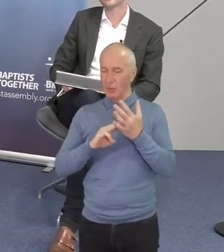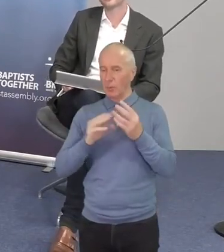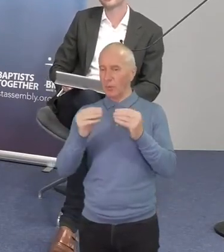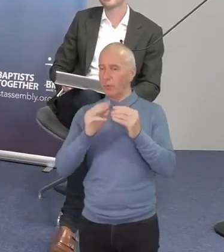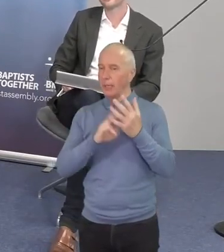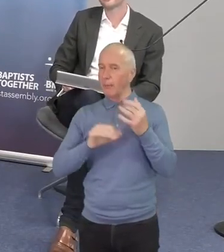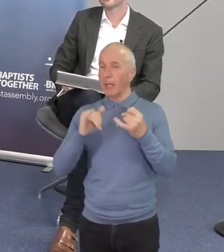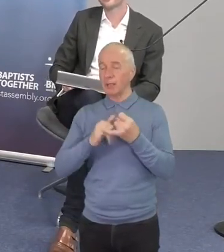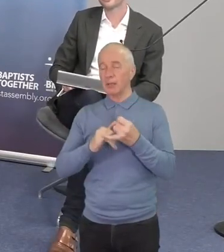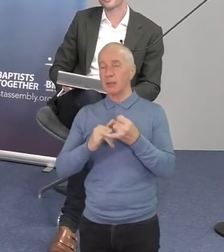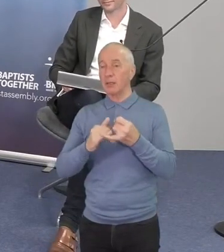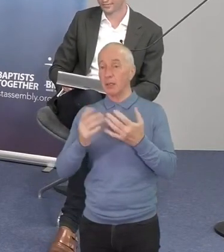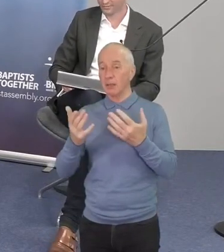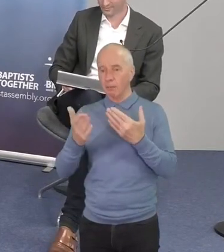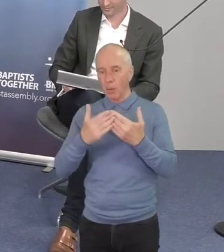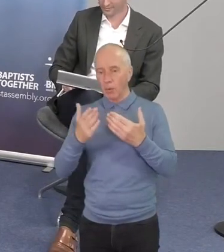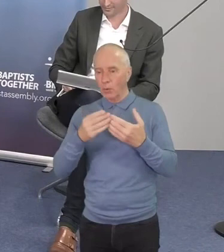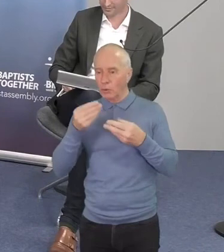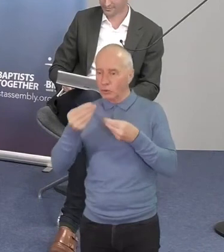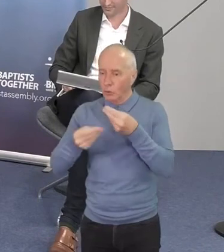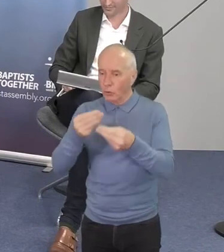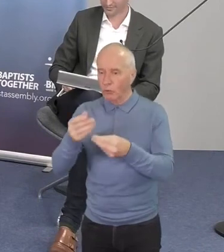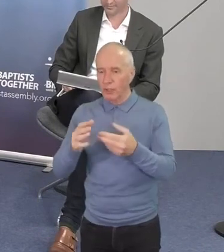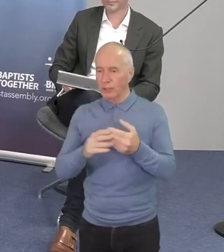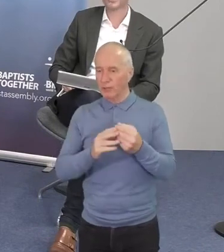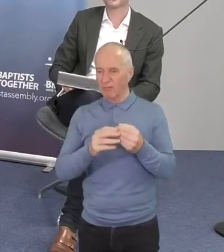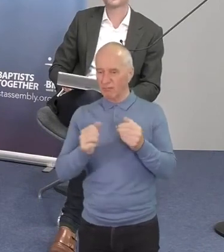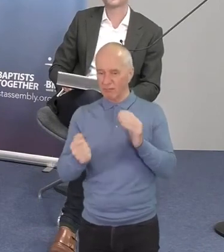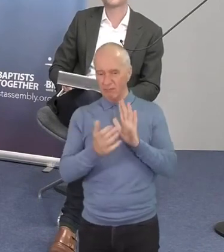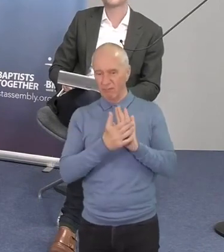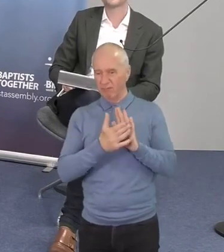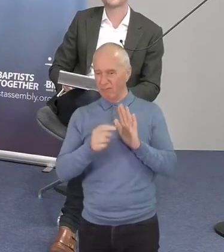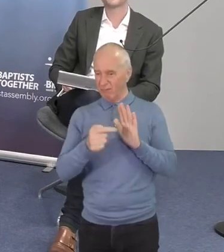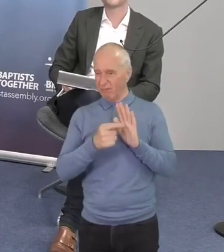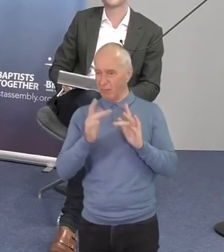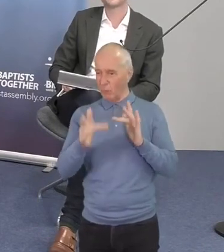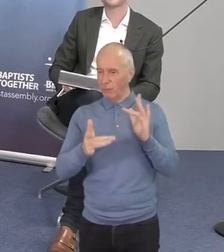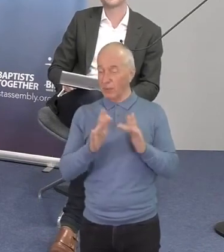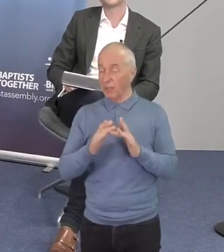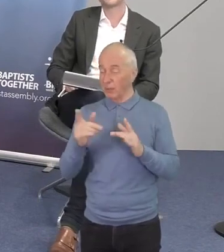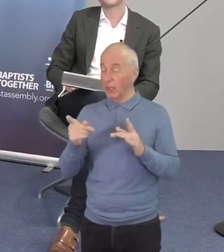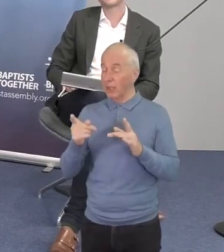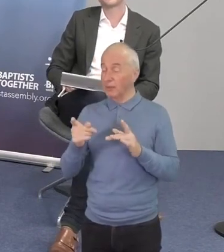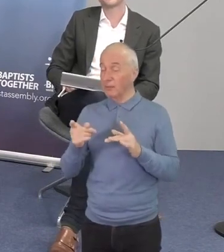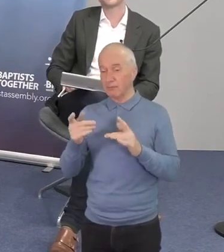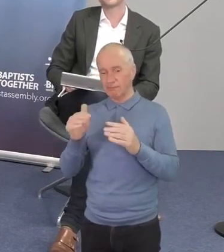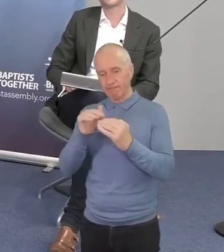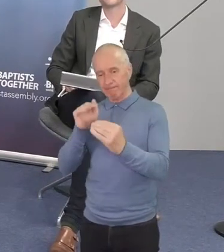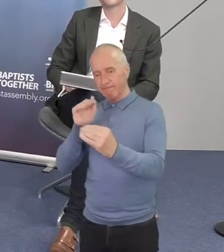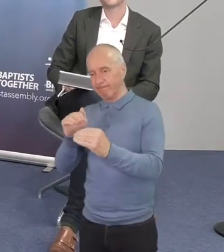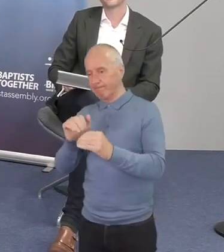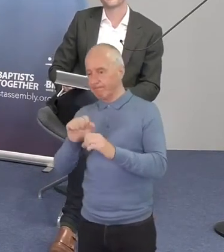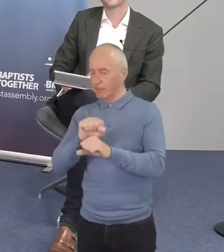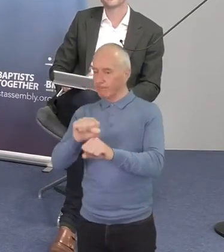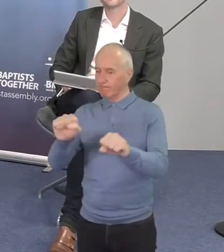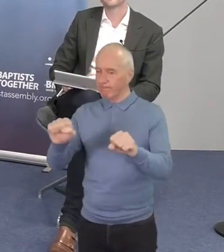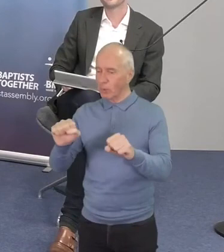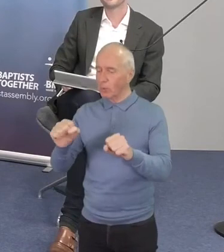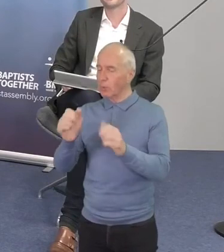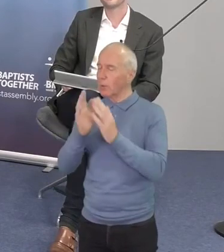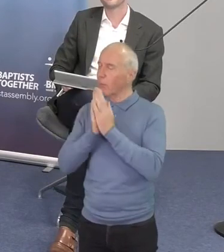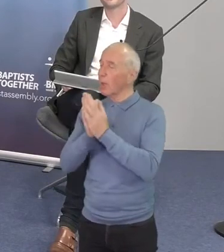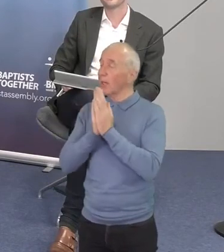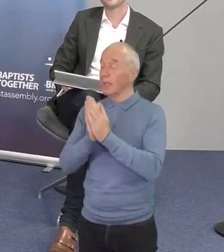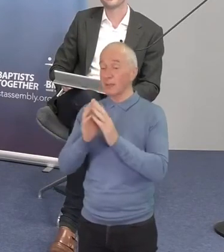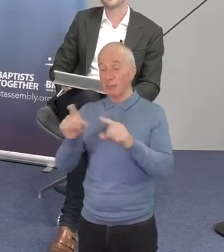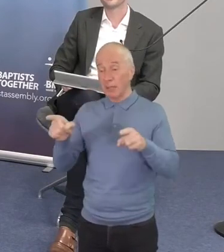stories. A lot of these workers in the least evangelized will need your prayers. Maybe you can adopt them as they